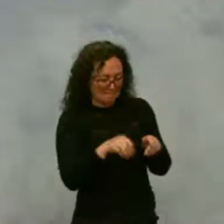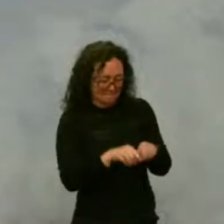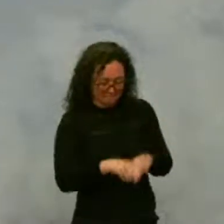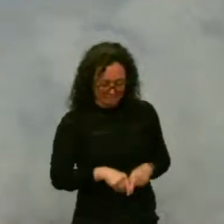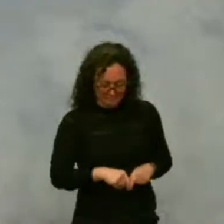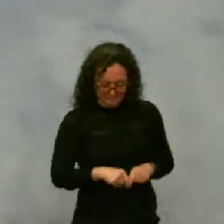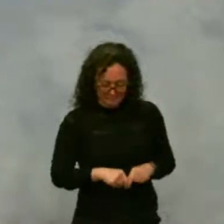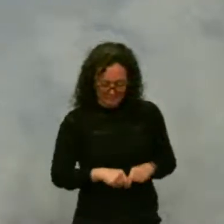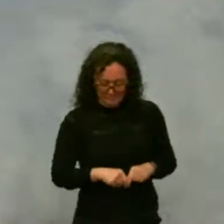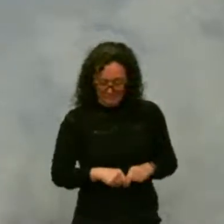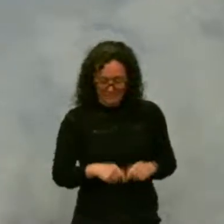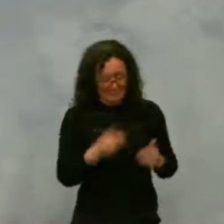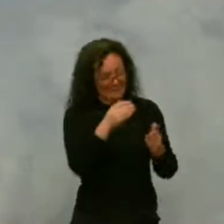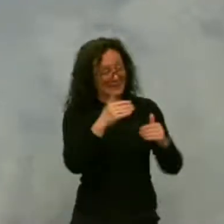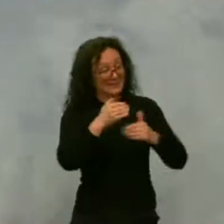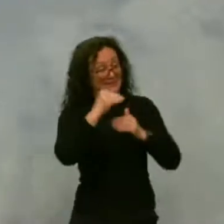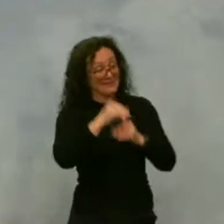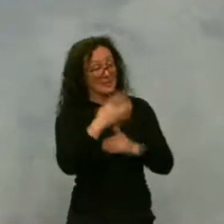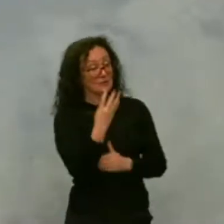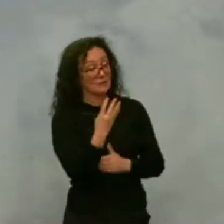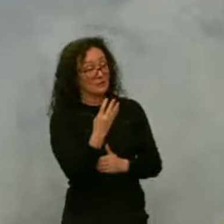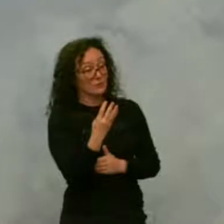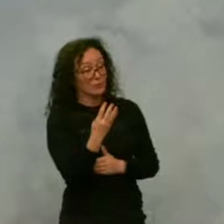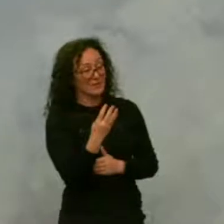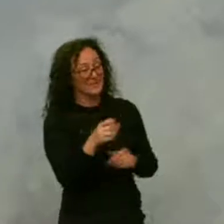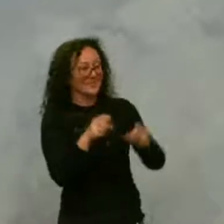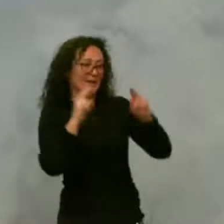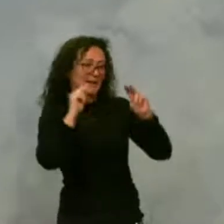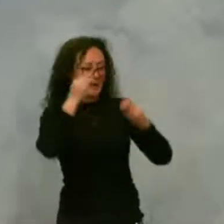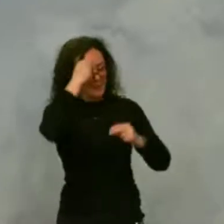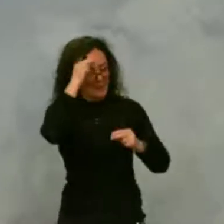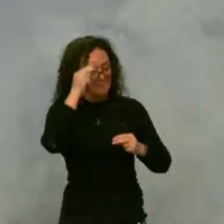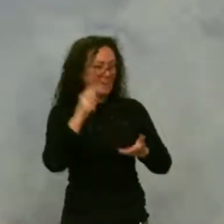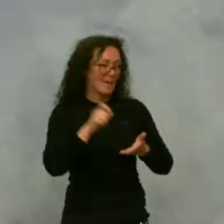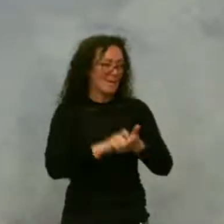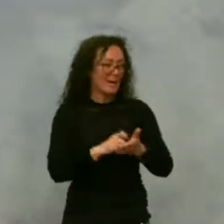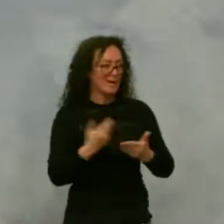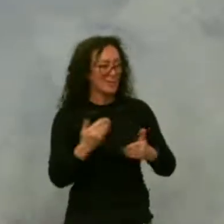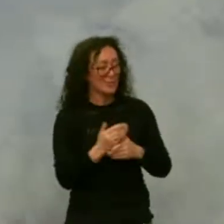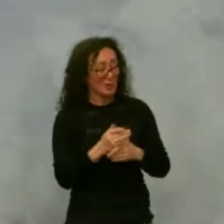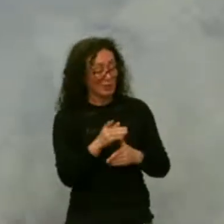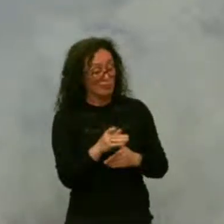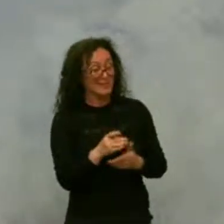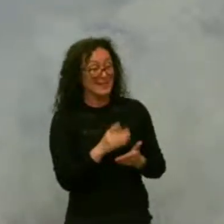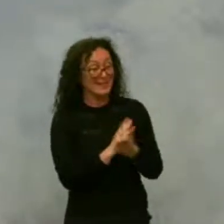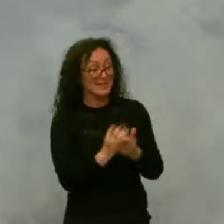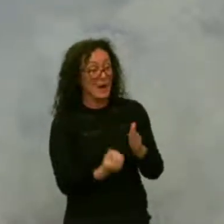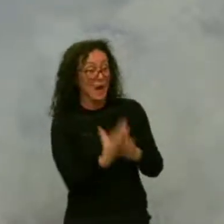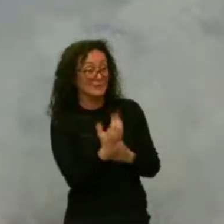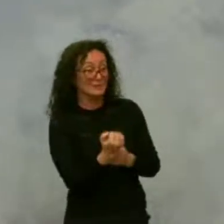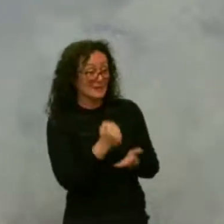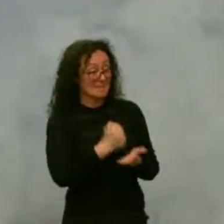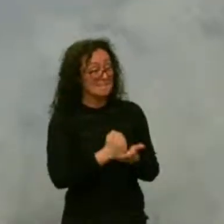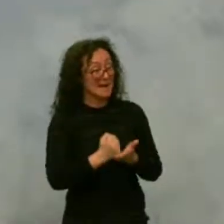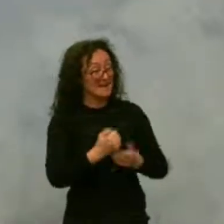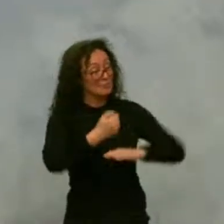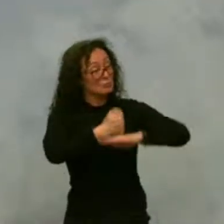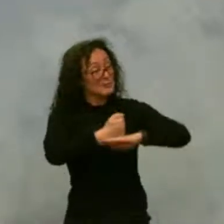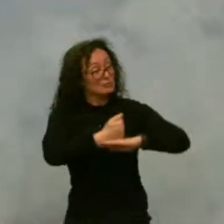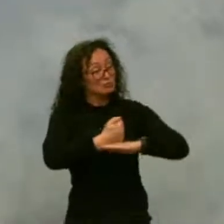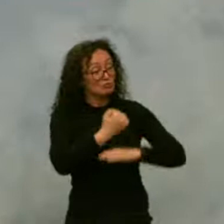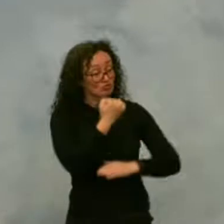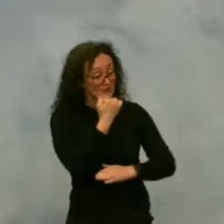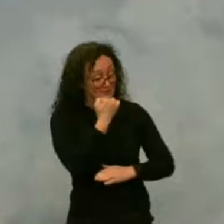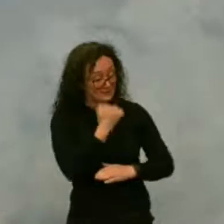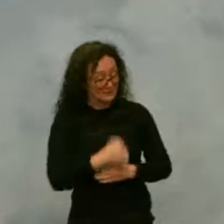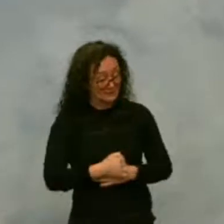4 covers what's entitled market performance, but it's really an update on the bank base rate. There's a bit of a history lesson in